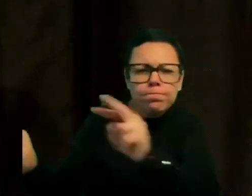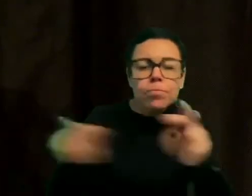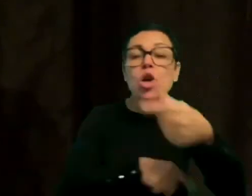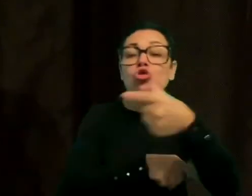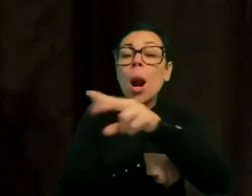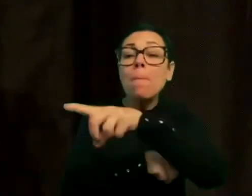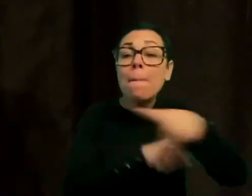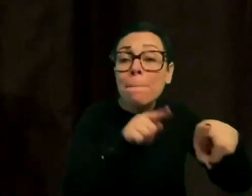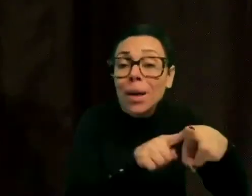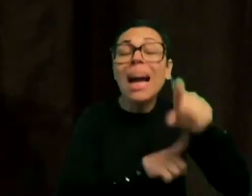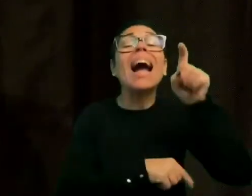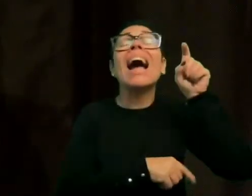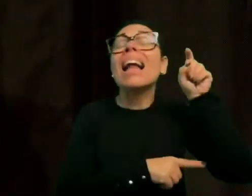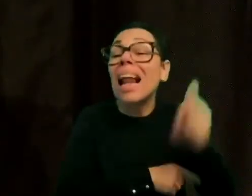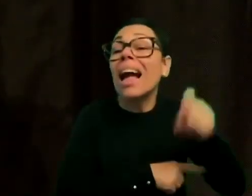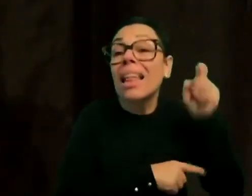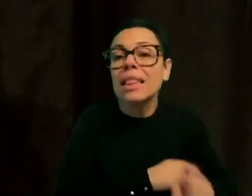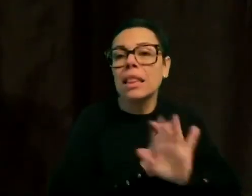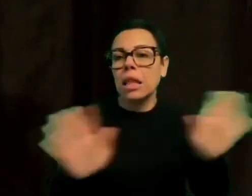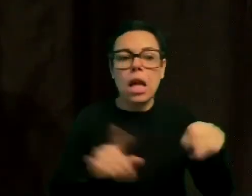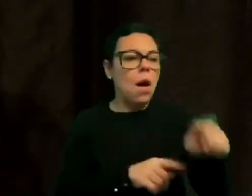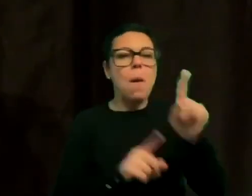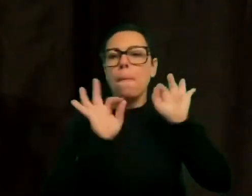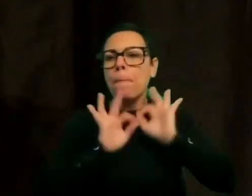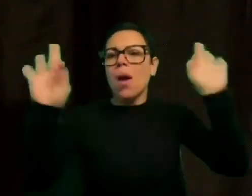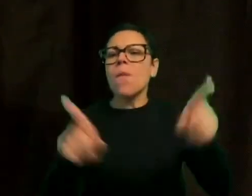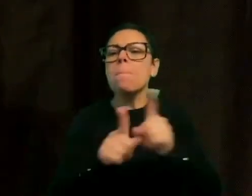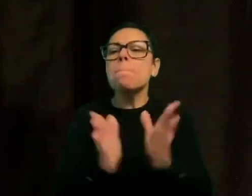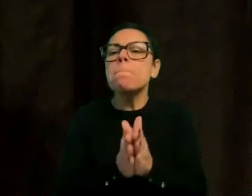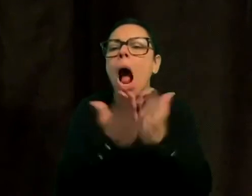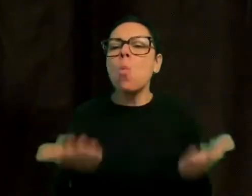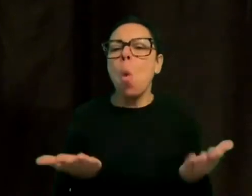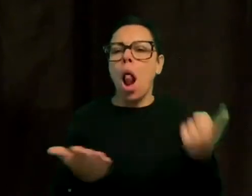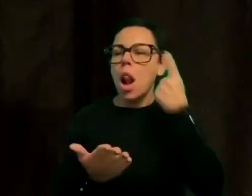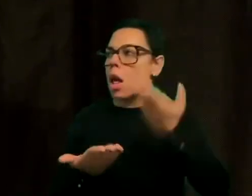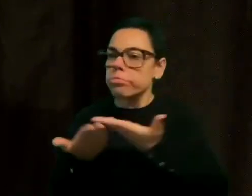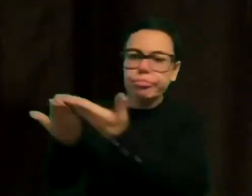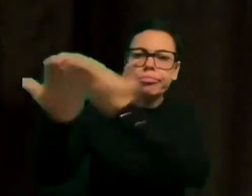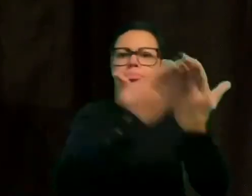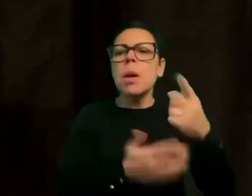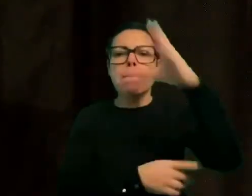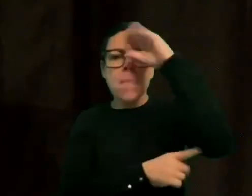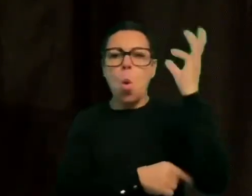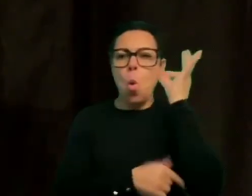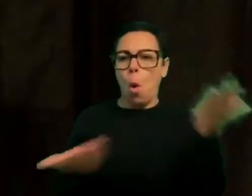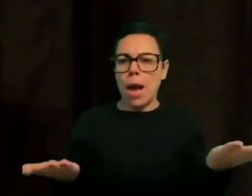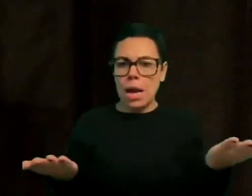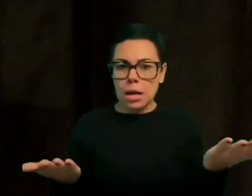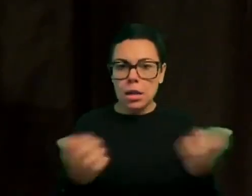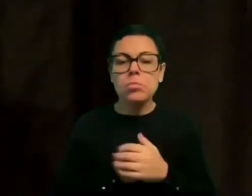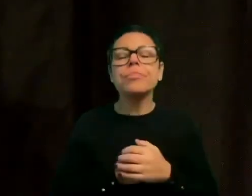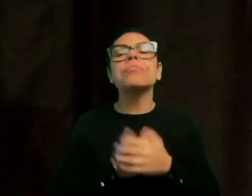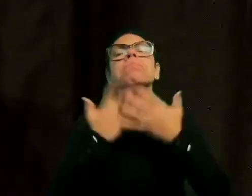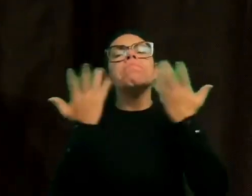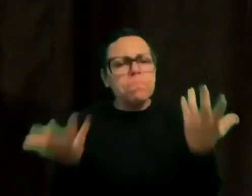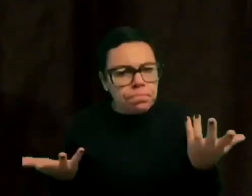in order to achieve that equality goal within those investment plans. And in the end, in trilogues, so negotiating with the Commission